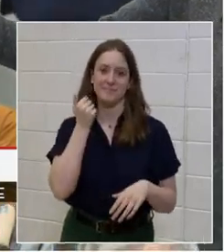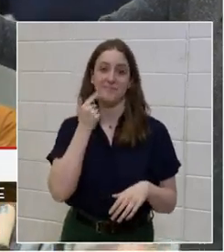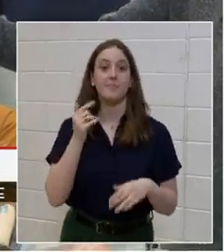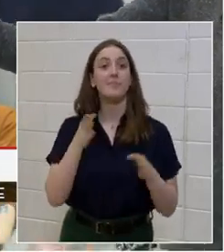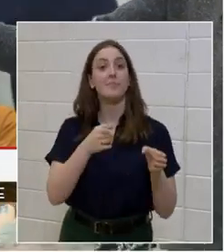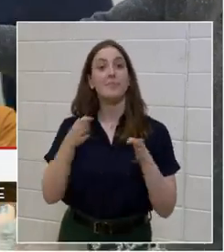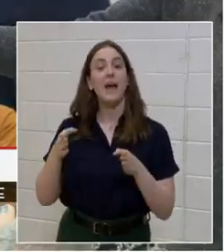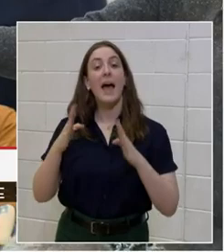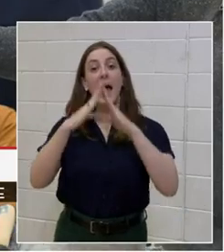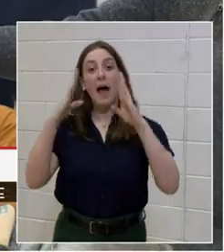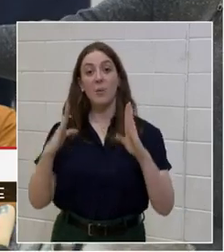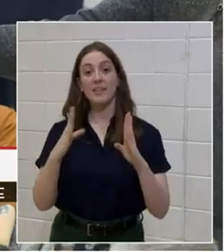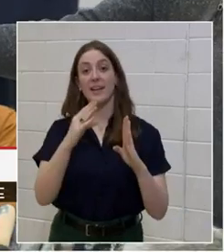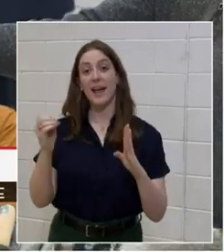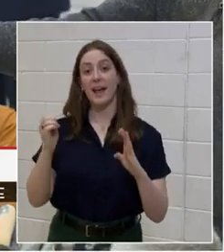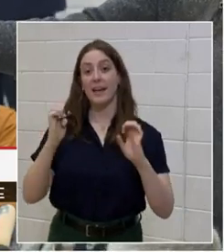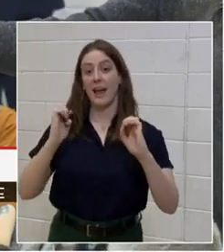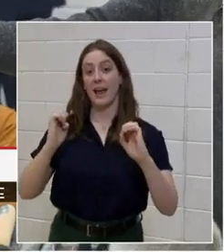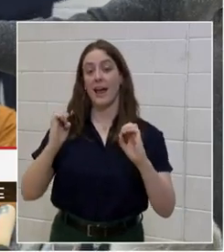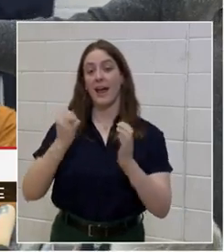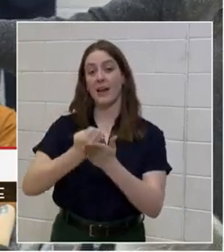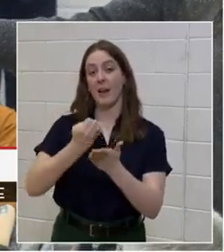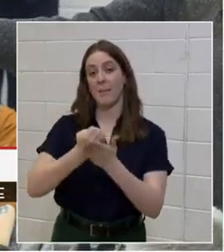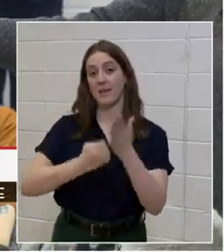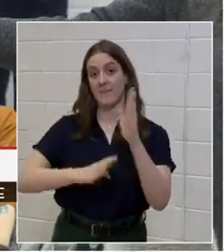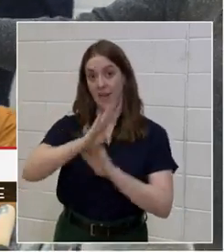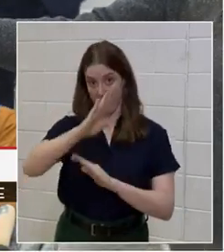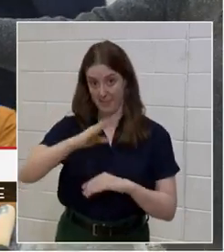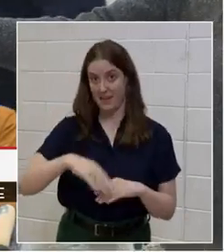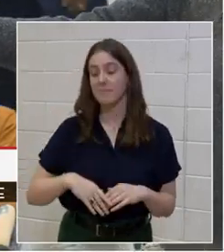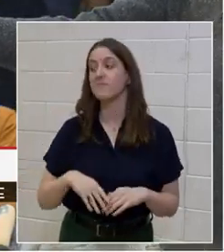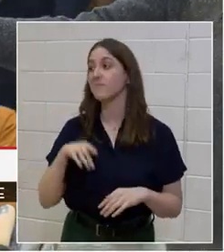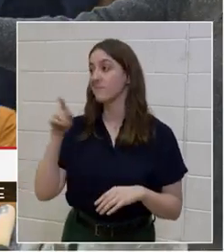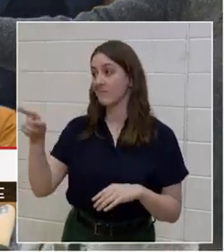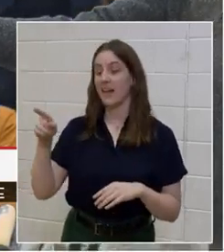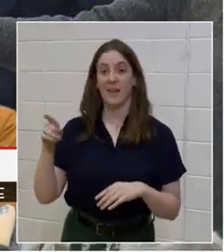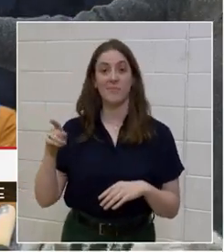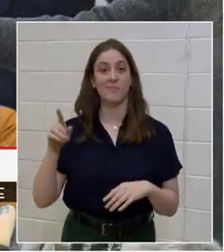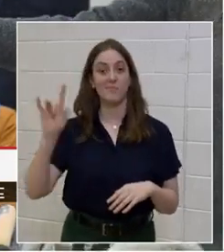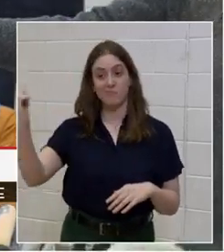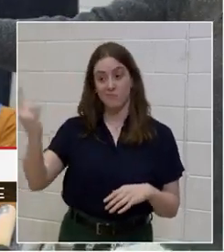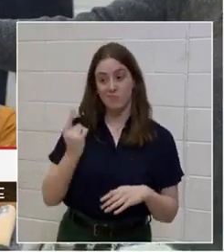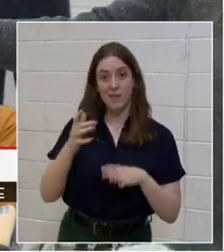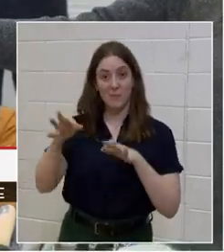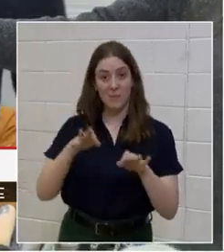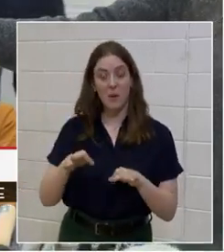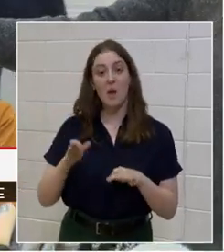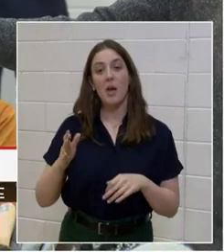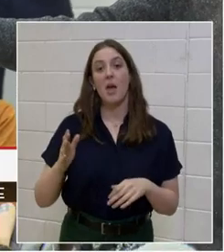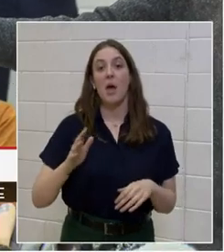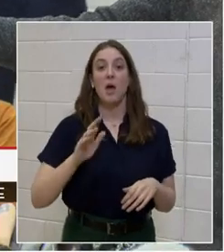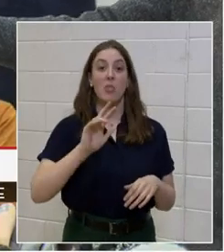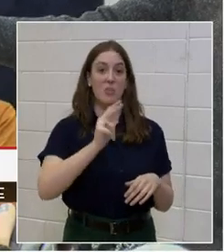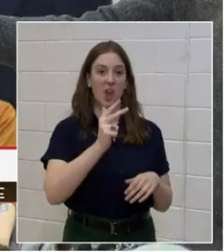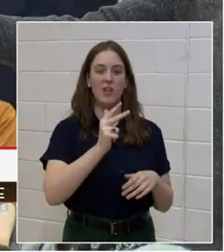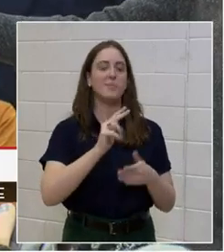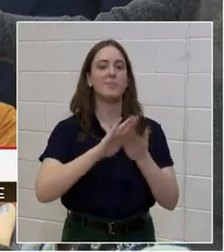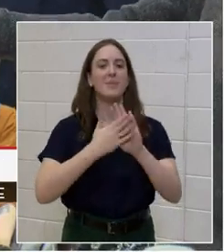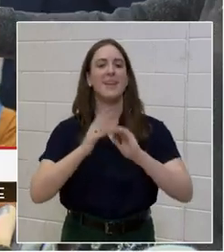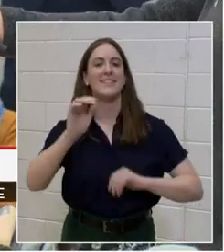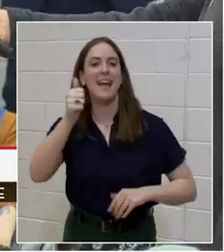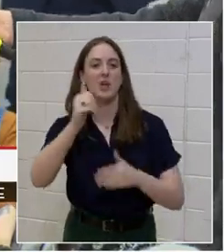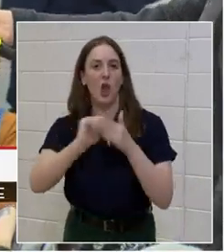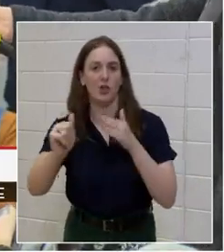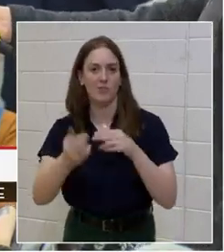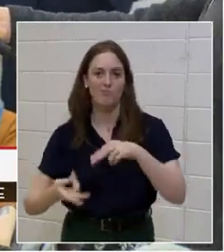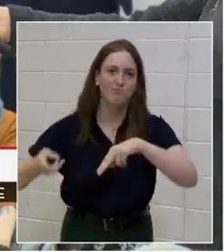Housing and economic development. After the mayor came over and explained to us, we upped it from $3 to $10.